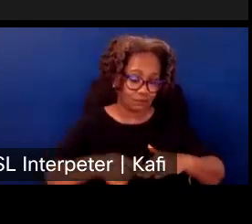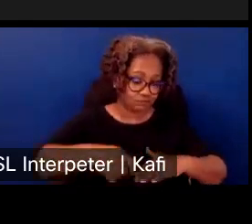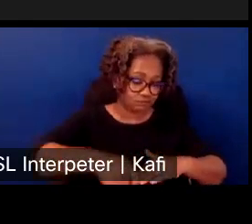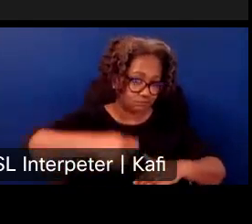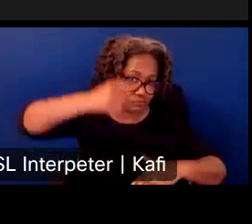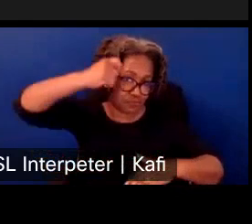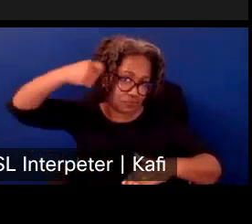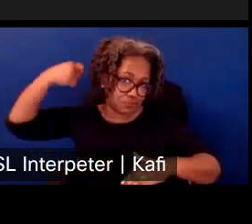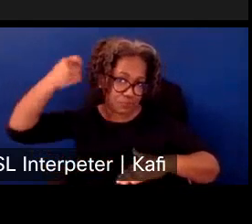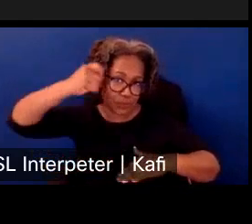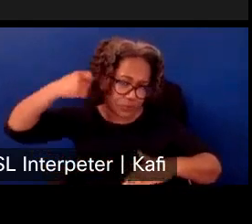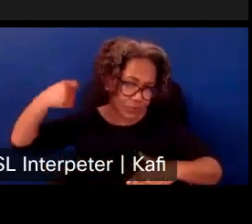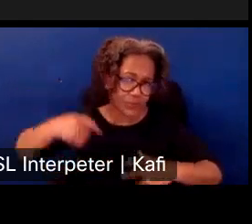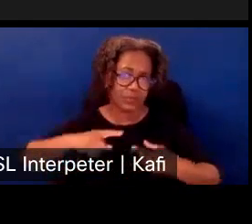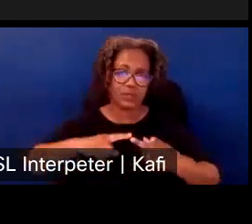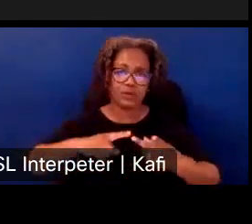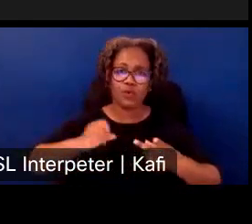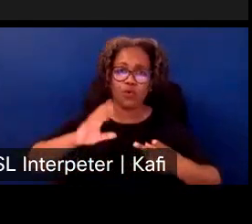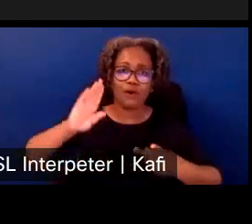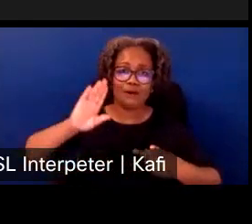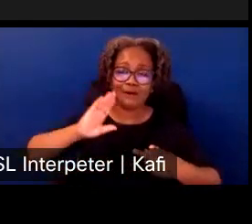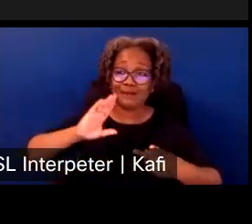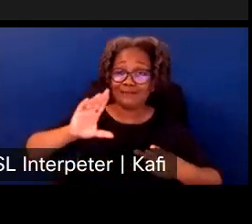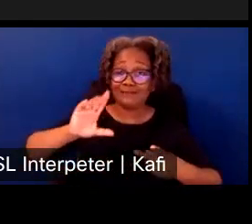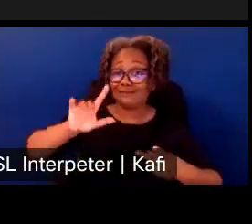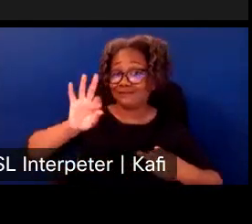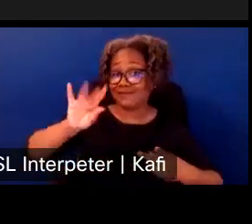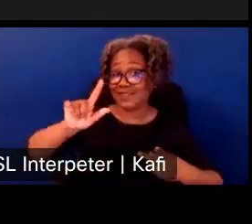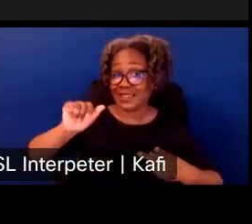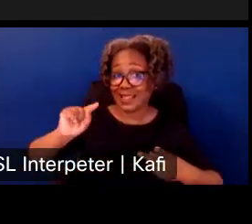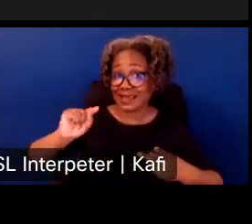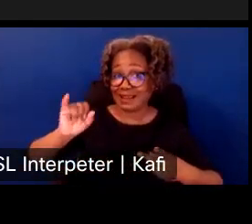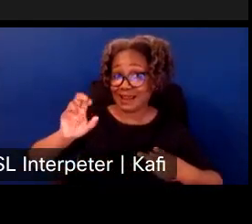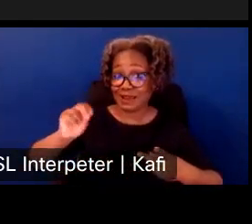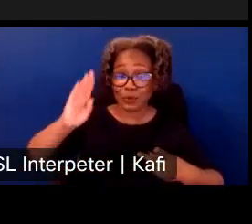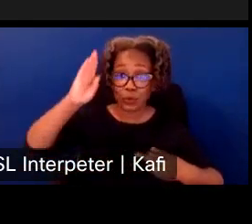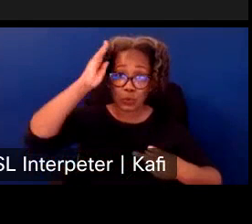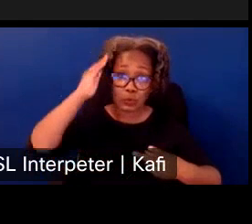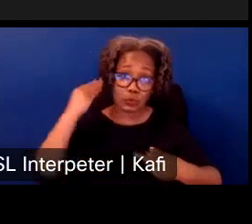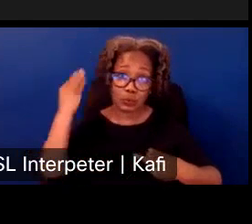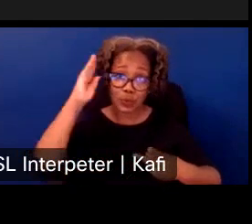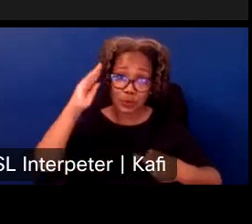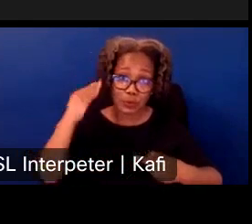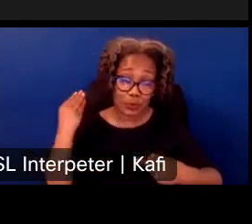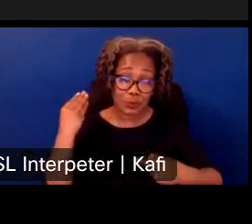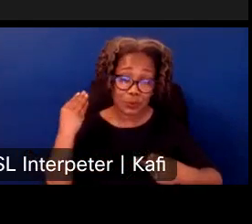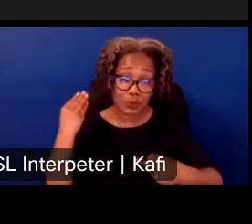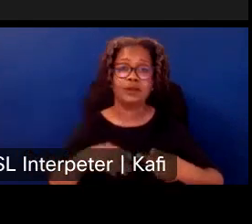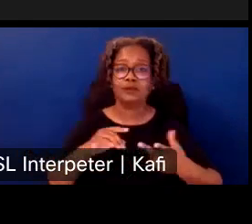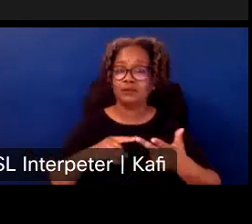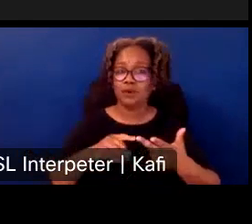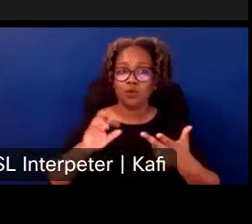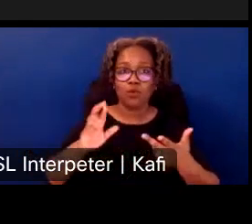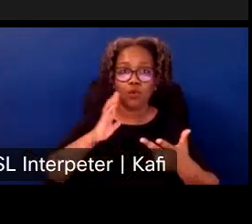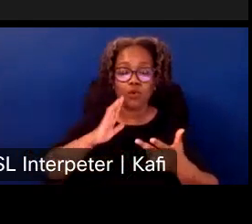hot, and you're messing up your scalp. You're irritating that scalp for it to get blistery.